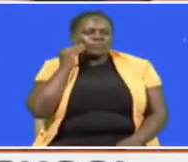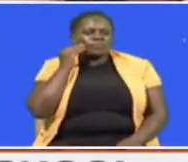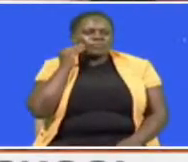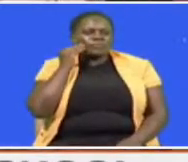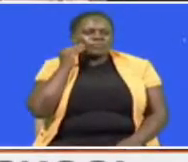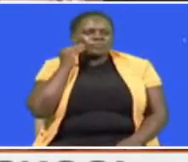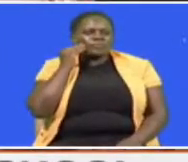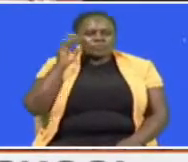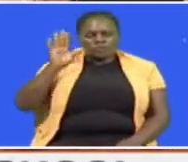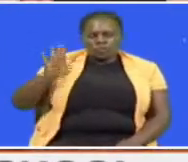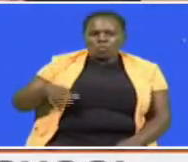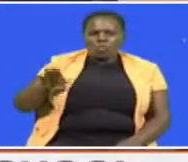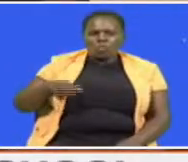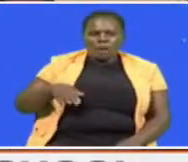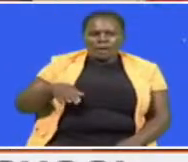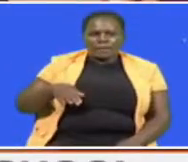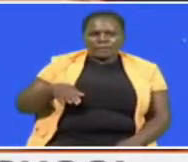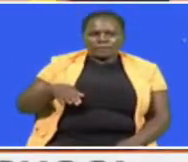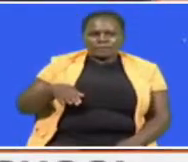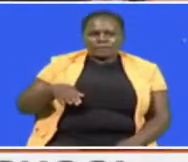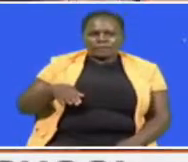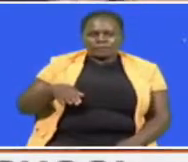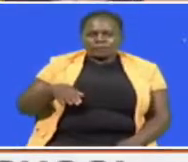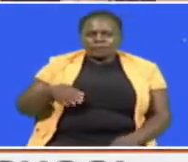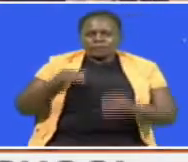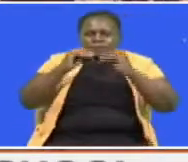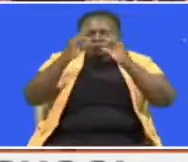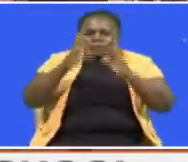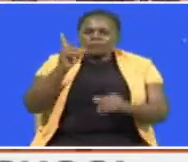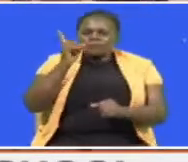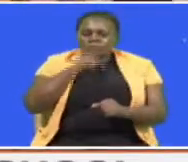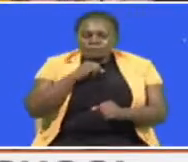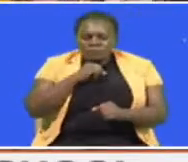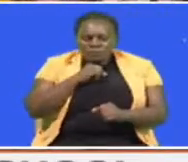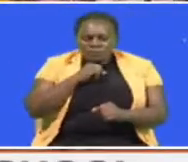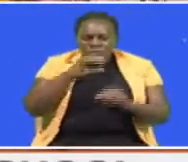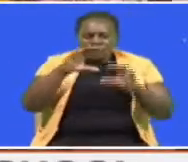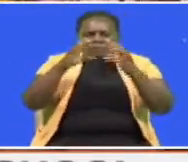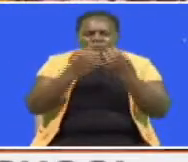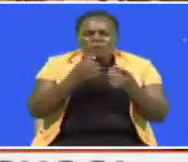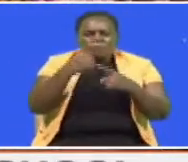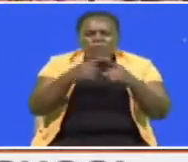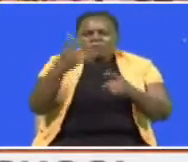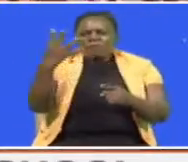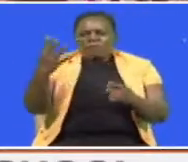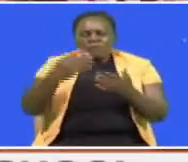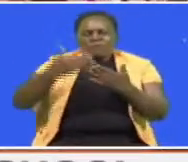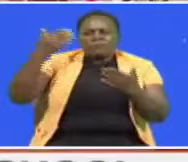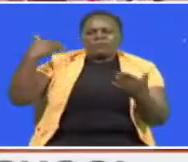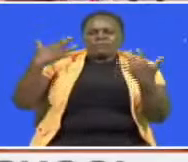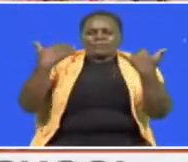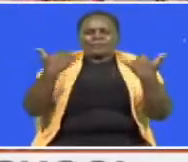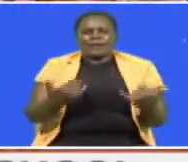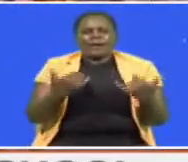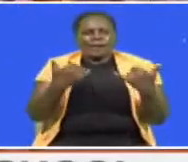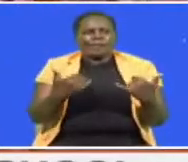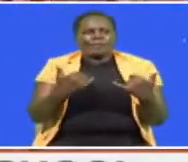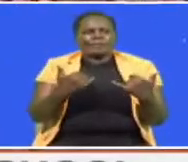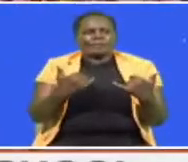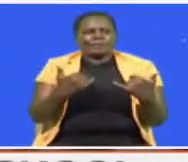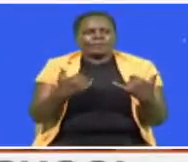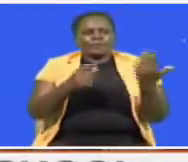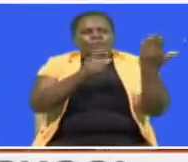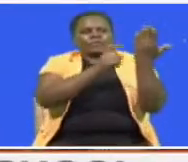Najire Bolo is a Rendile literacy teacher. She completed her Rendile classes 4 years ago and is currently